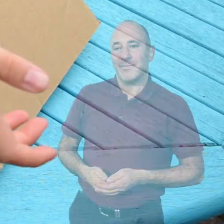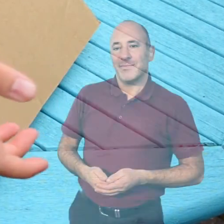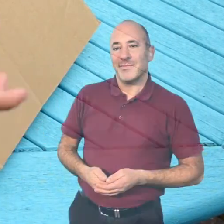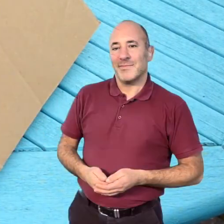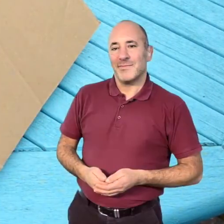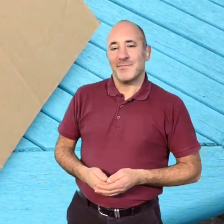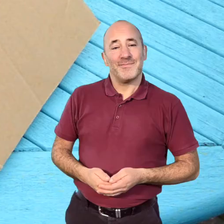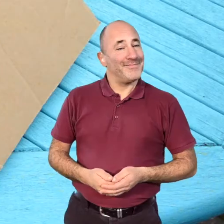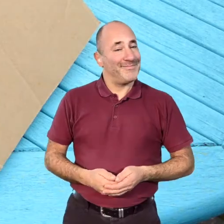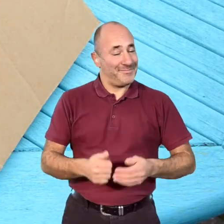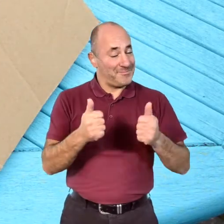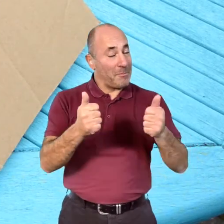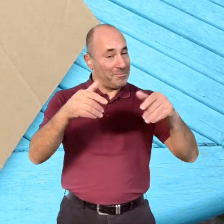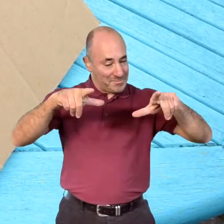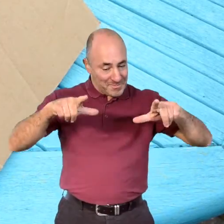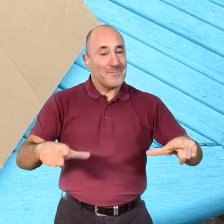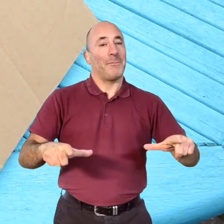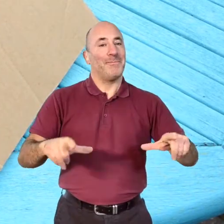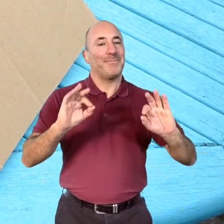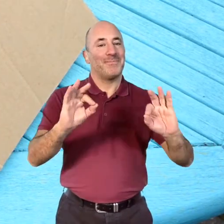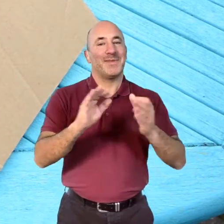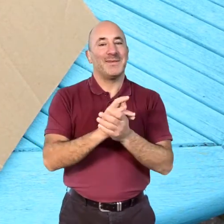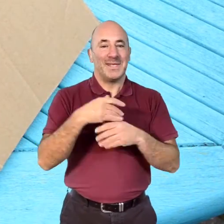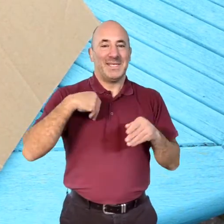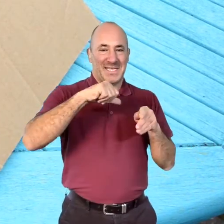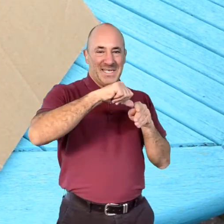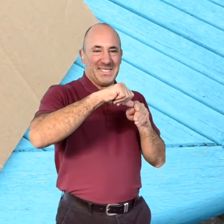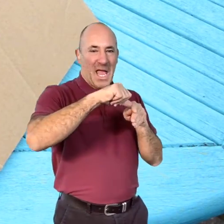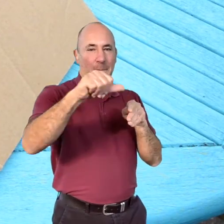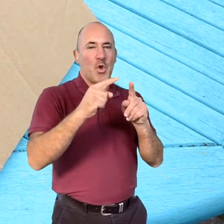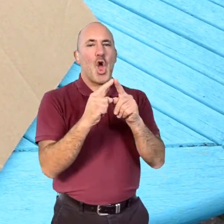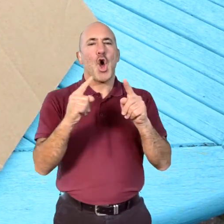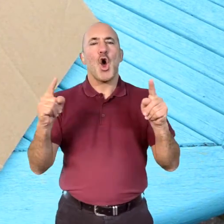Now it fits perfectly. So I'm going to take my sellotape,